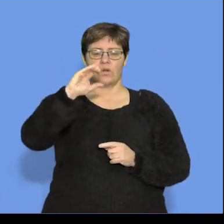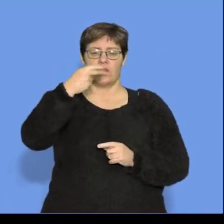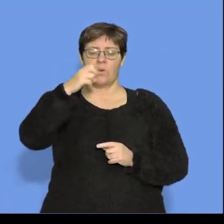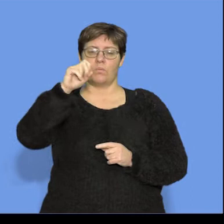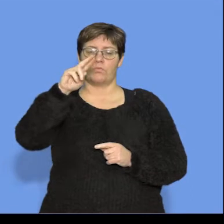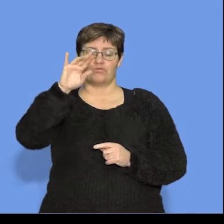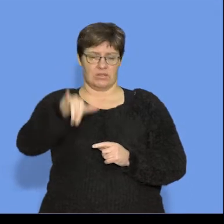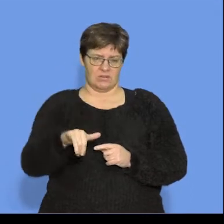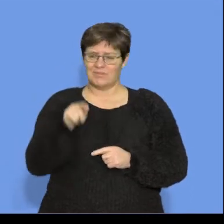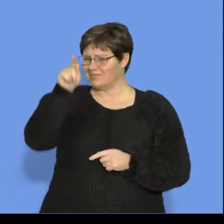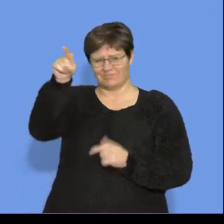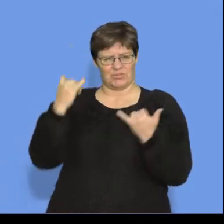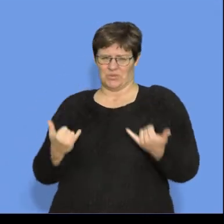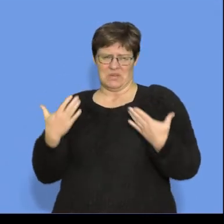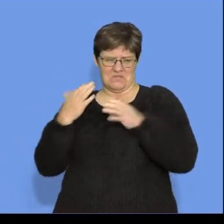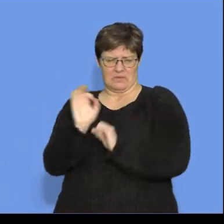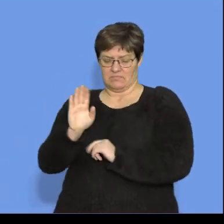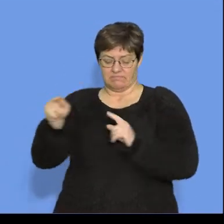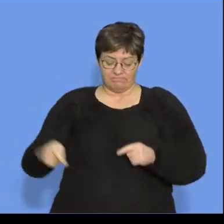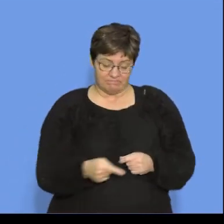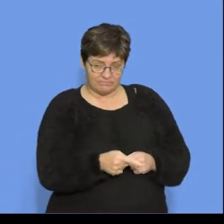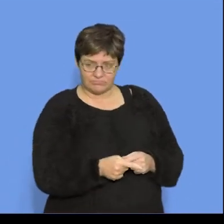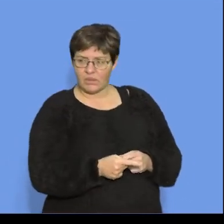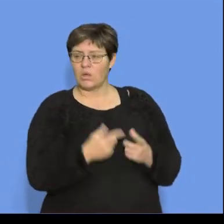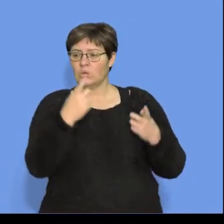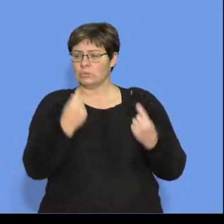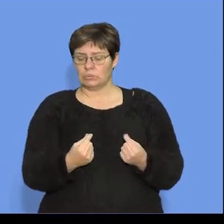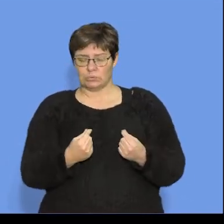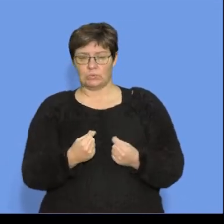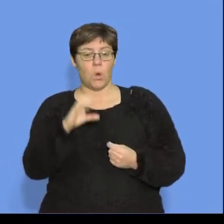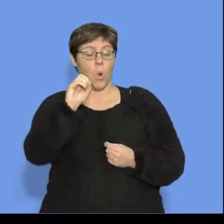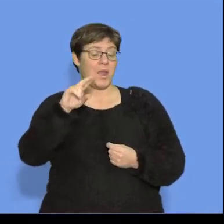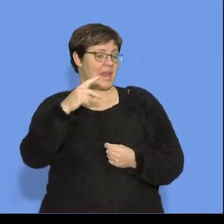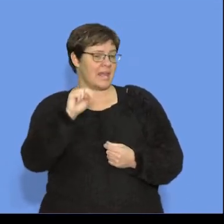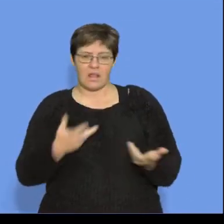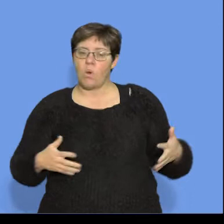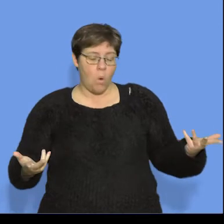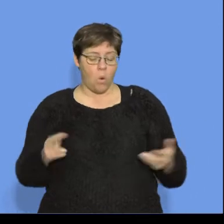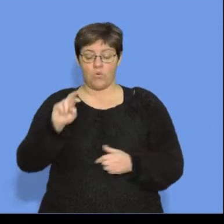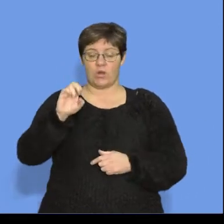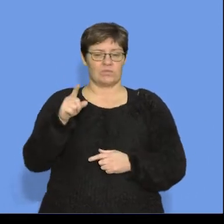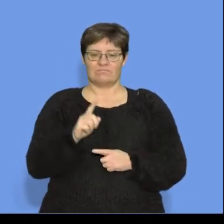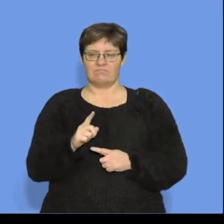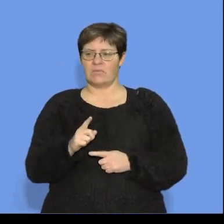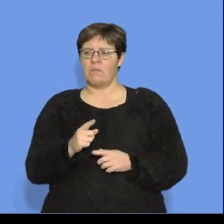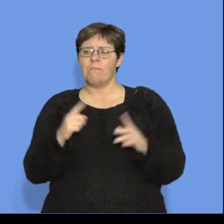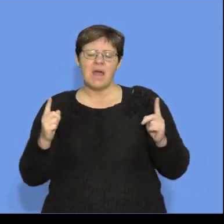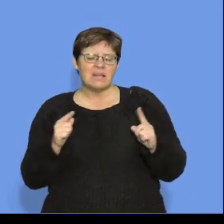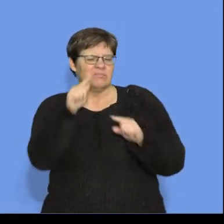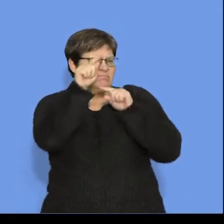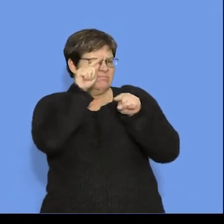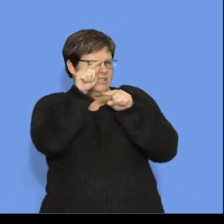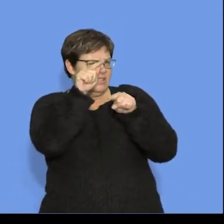any stoichiometry today, and we're not going to do organic or redox, although these